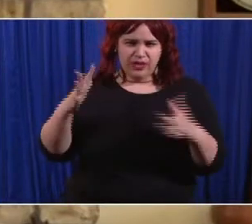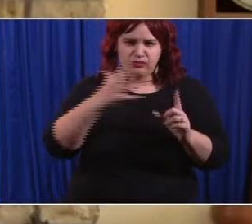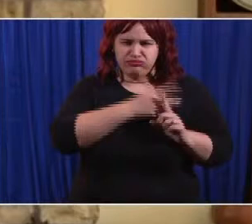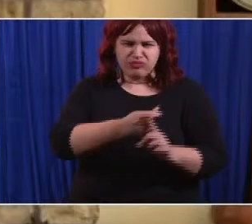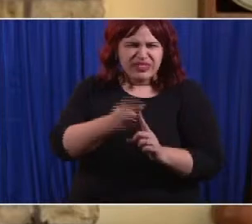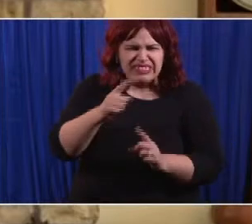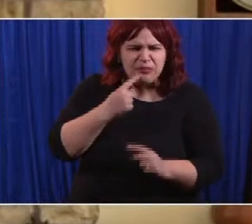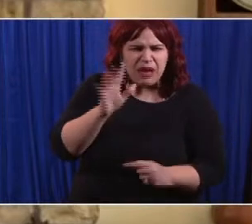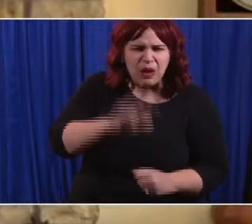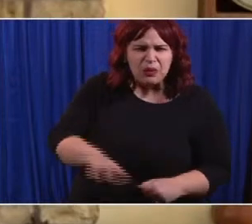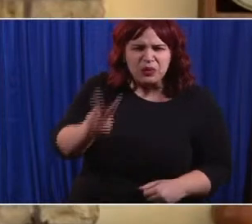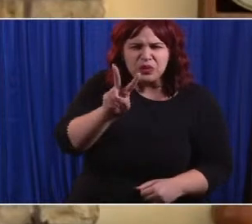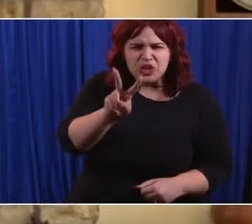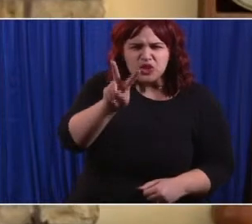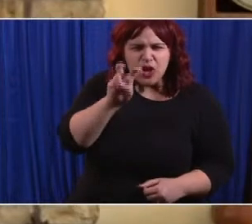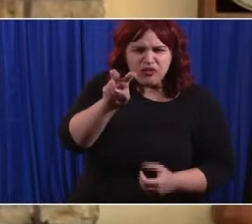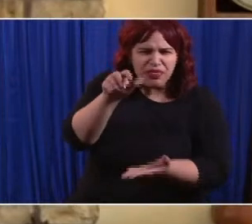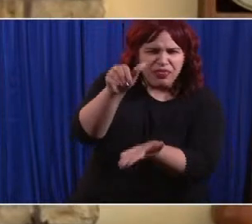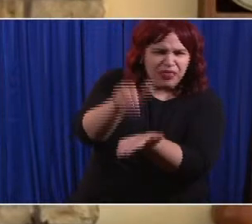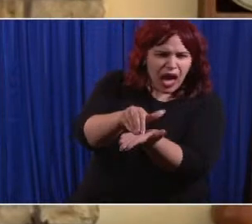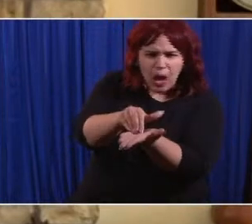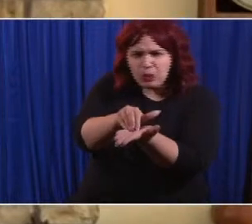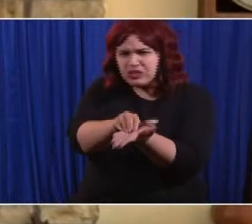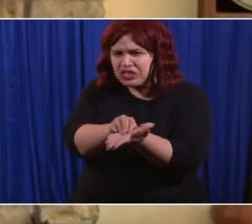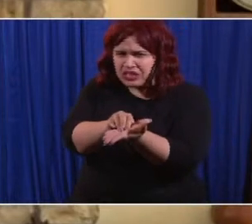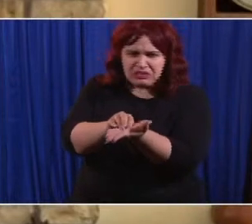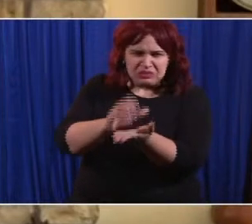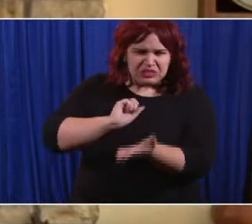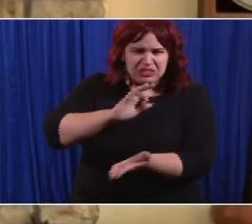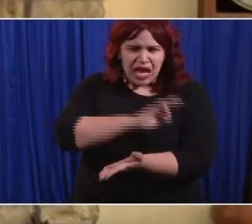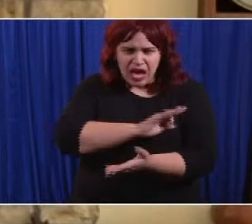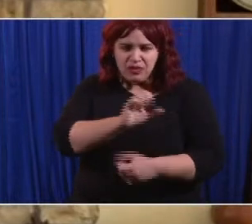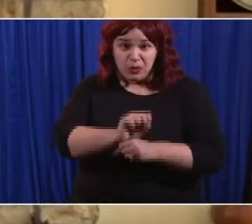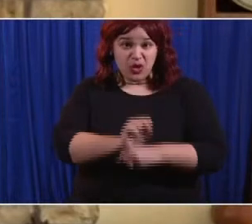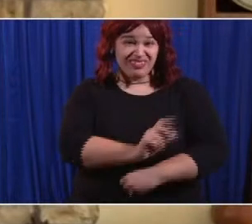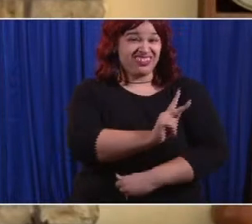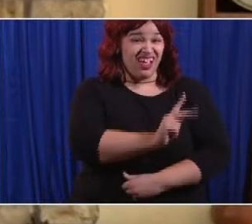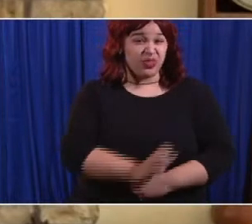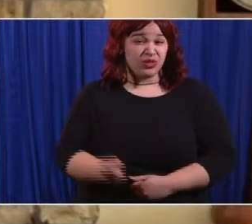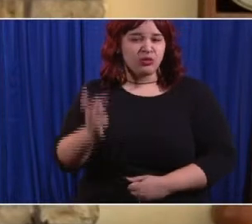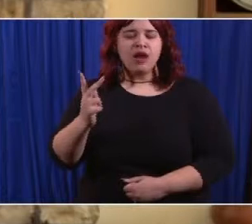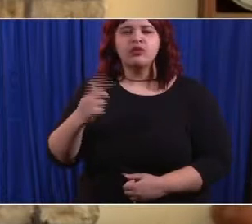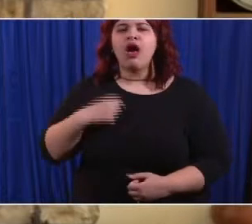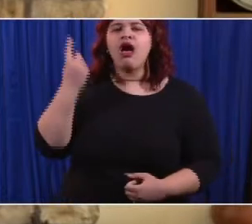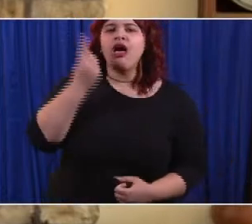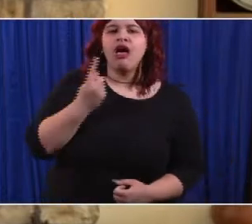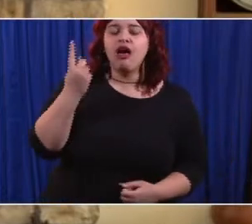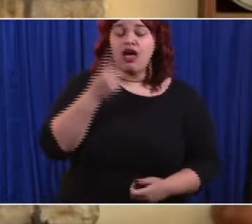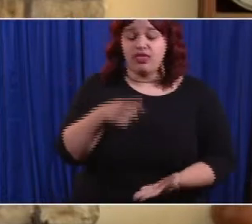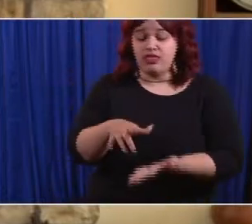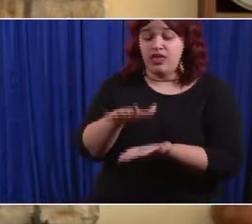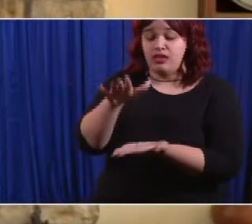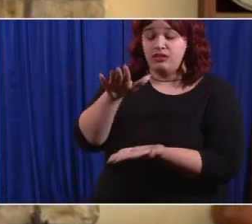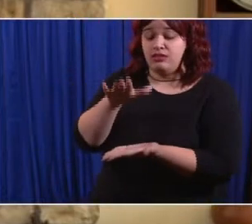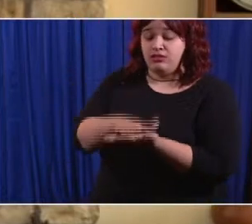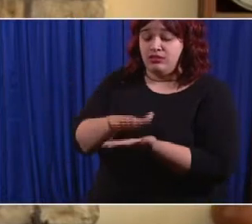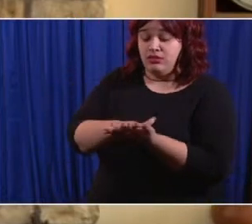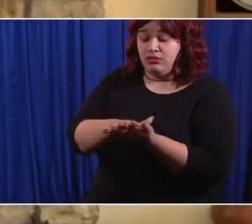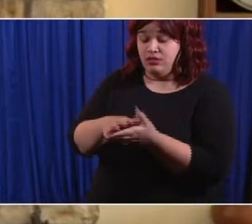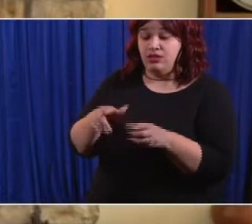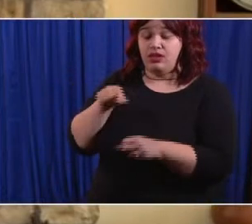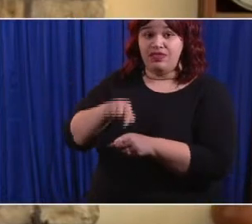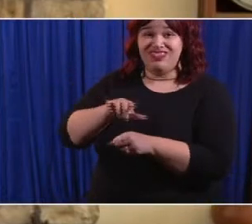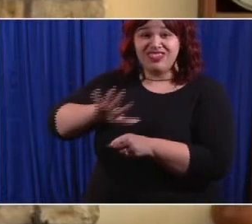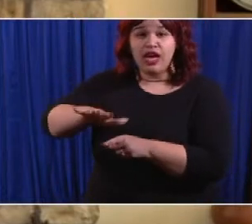K-12. I'm wondering do we have a breakdown of teachers versus other school personnel? Do we know